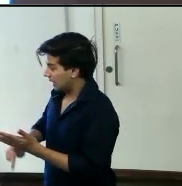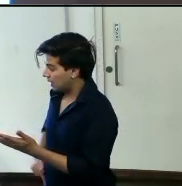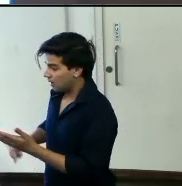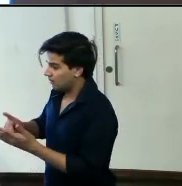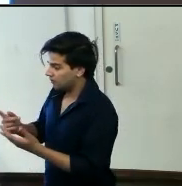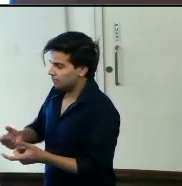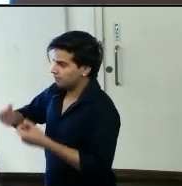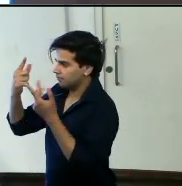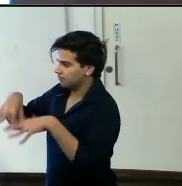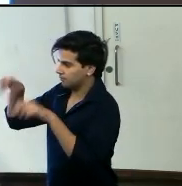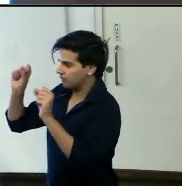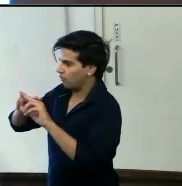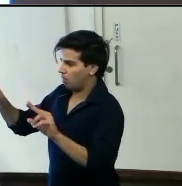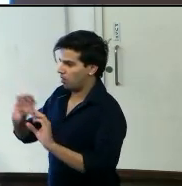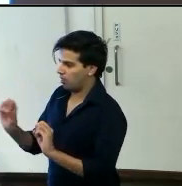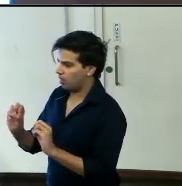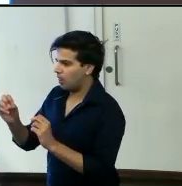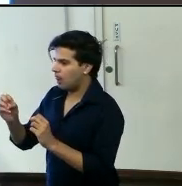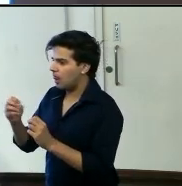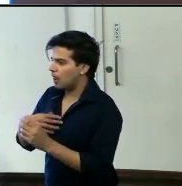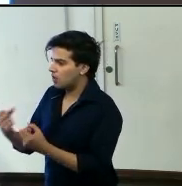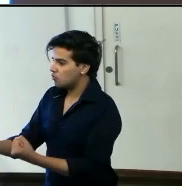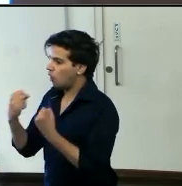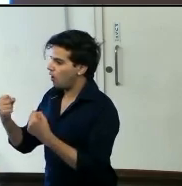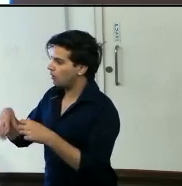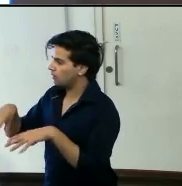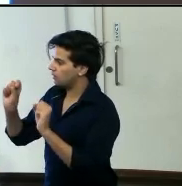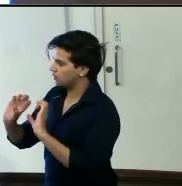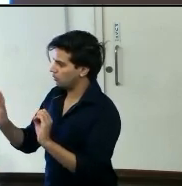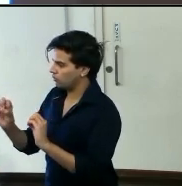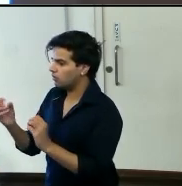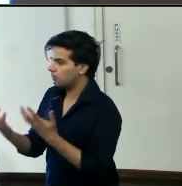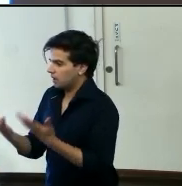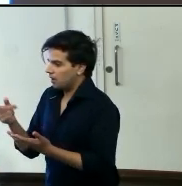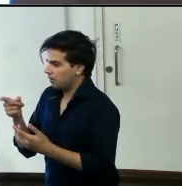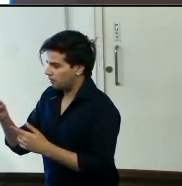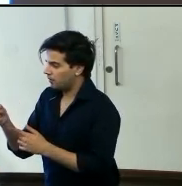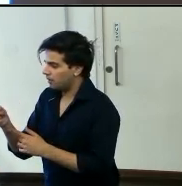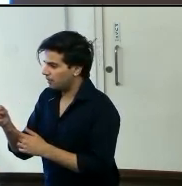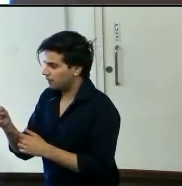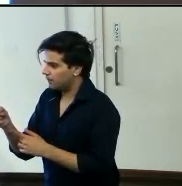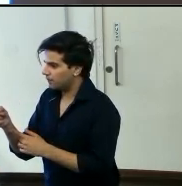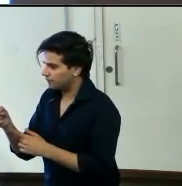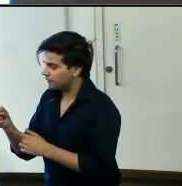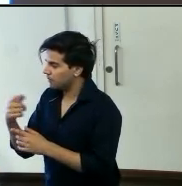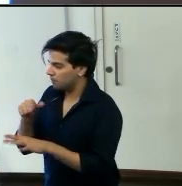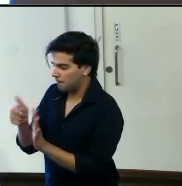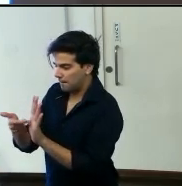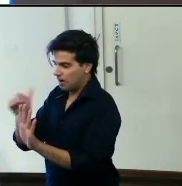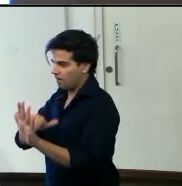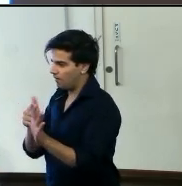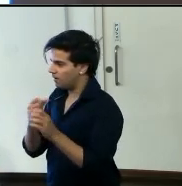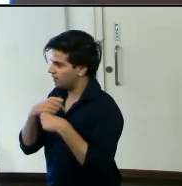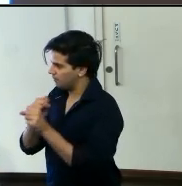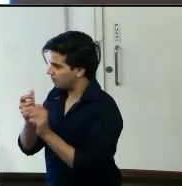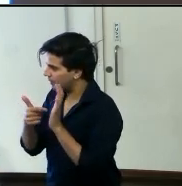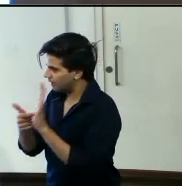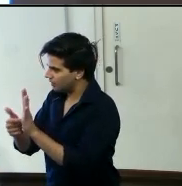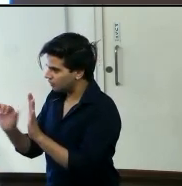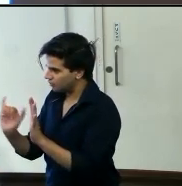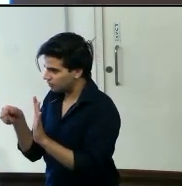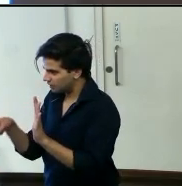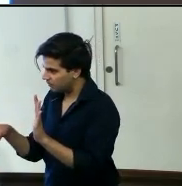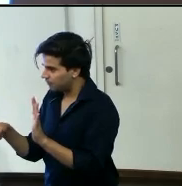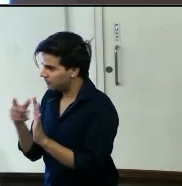good, that sort of draws you to that sort of metaphor that you're trying to create? Correct, yeah.